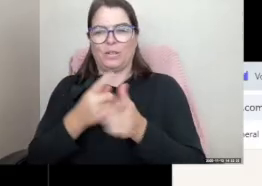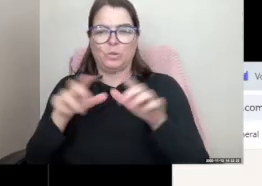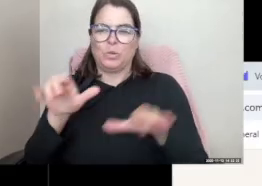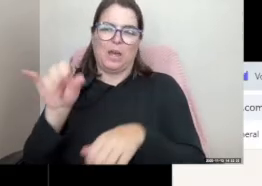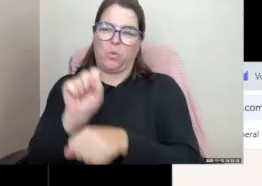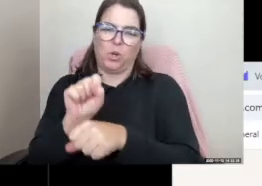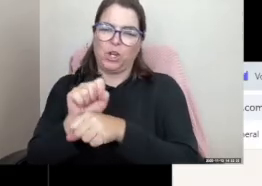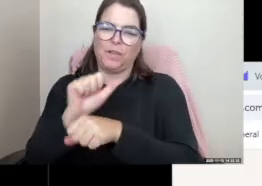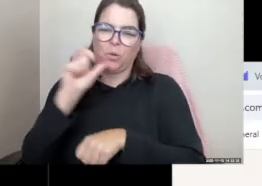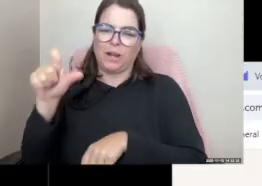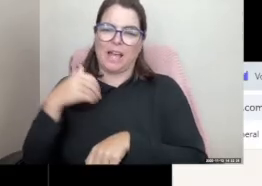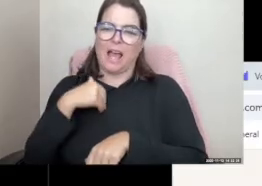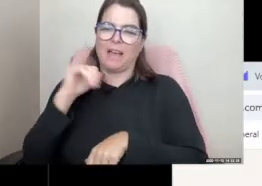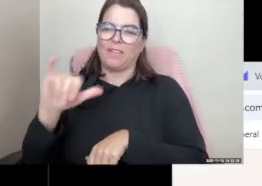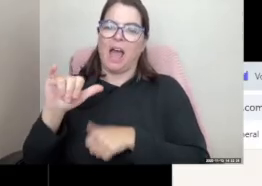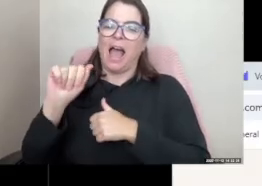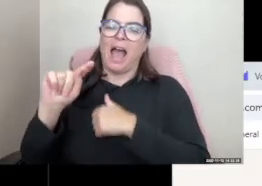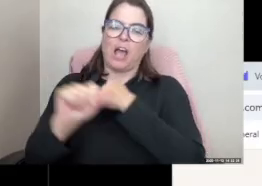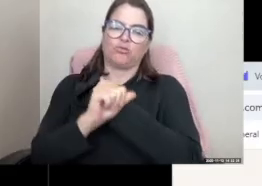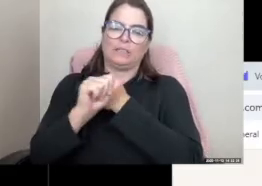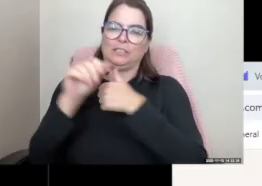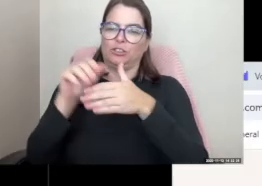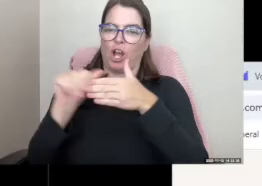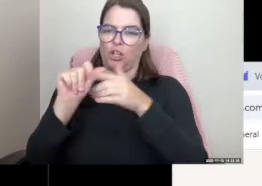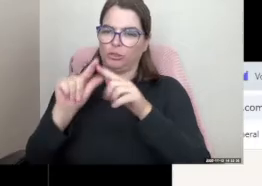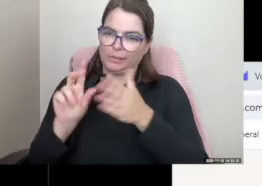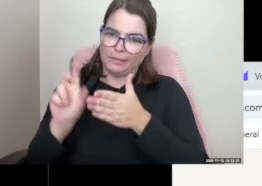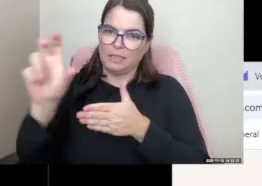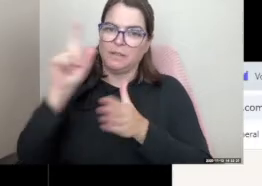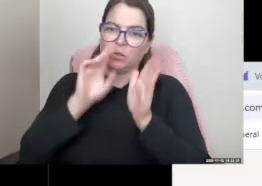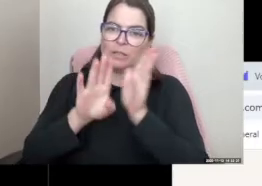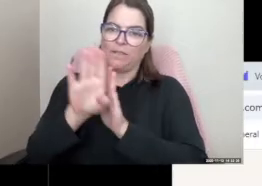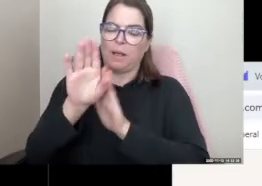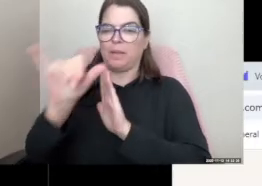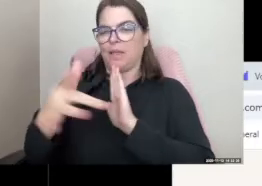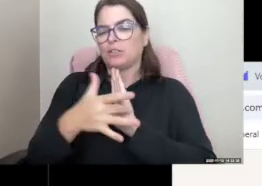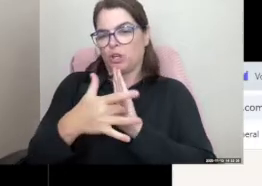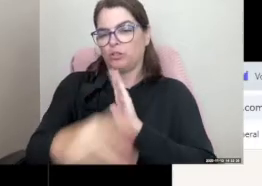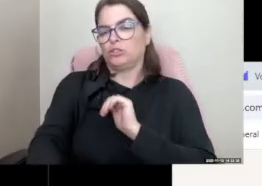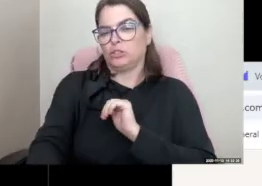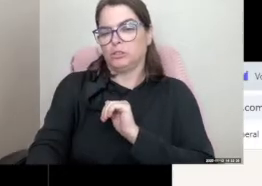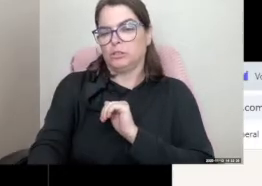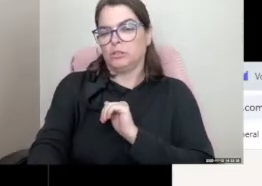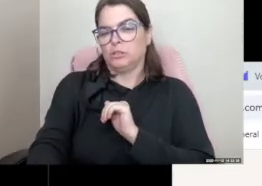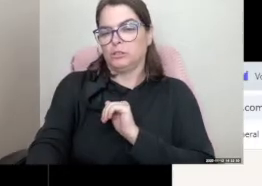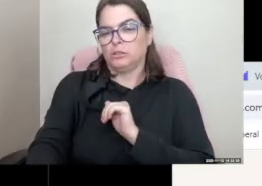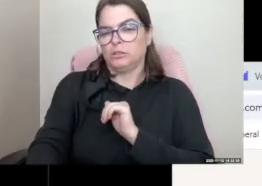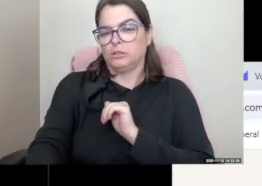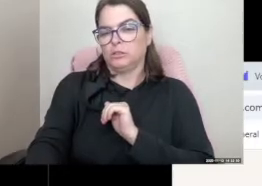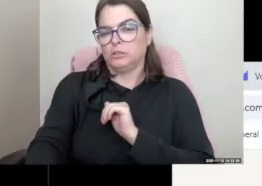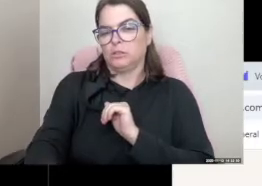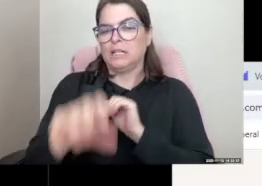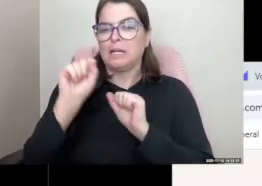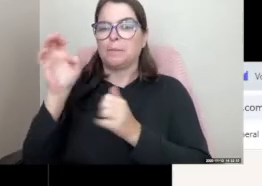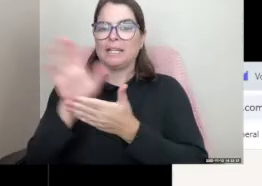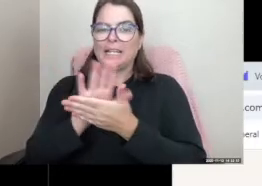And finally, the last piece is these early stage technology developers, Switch included, don't always have the